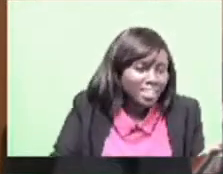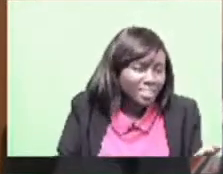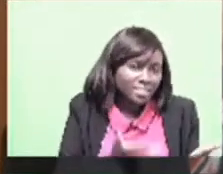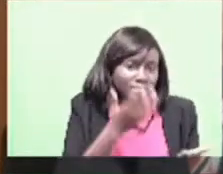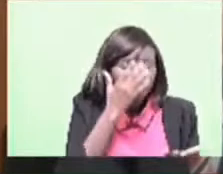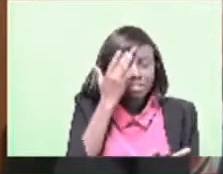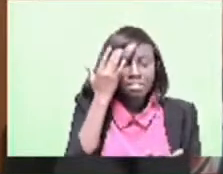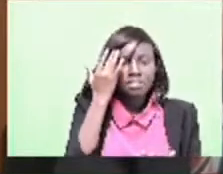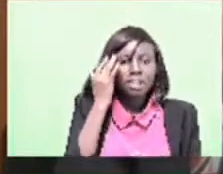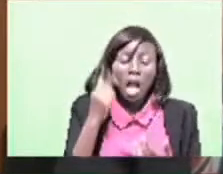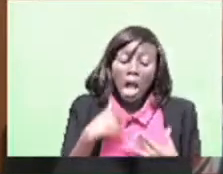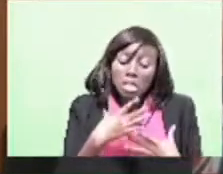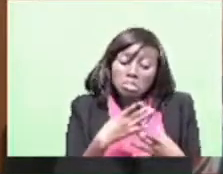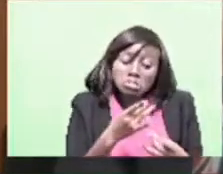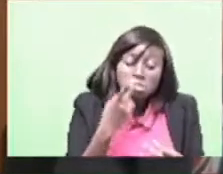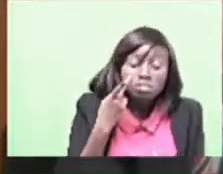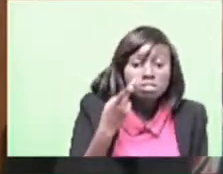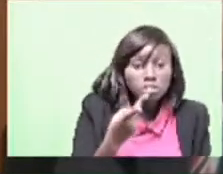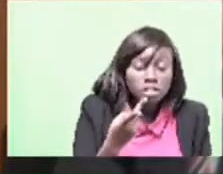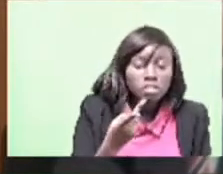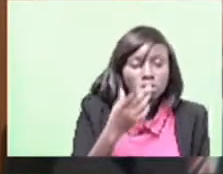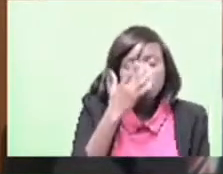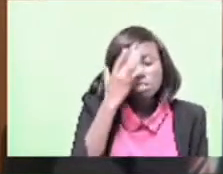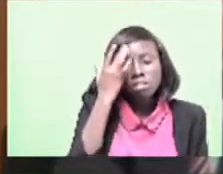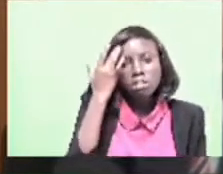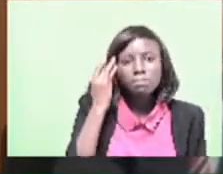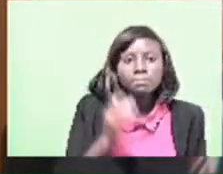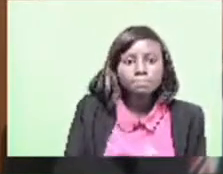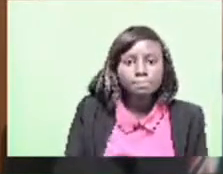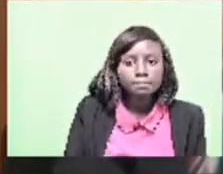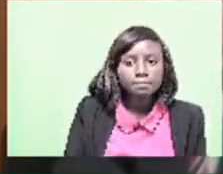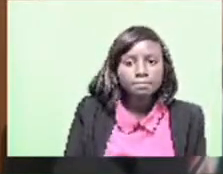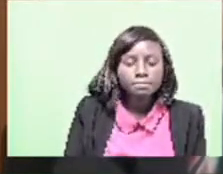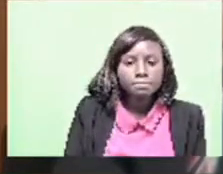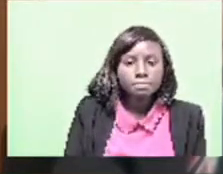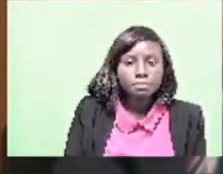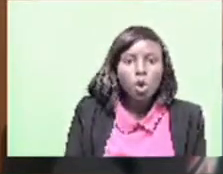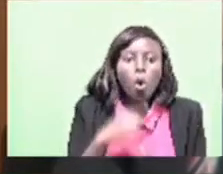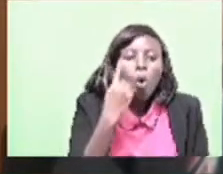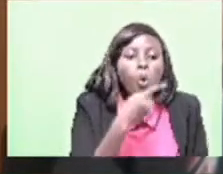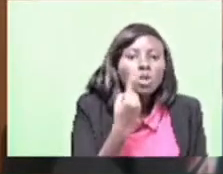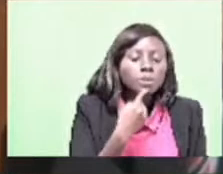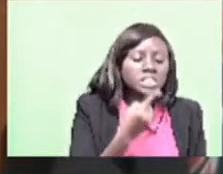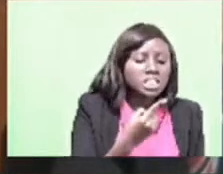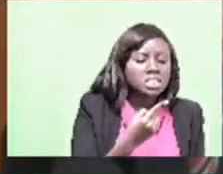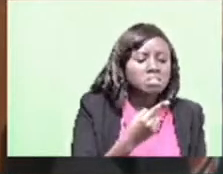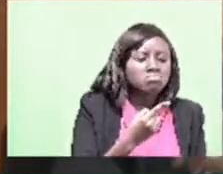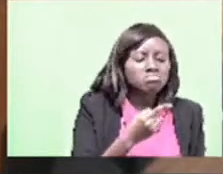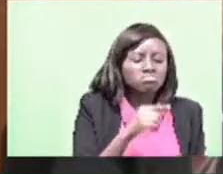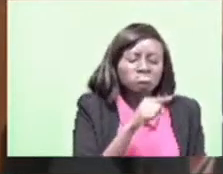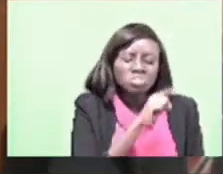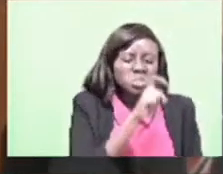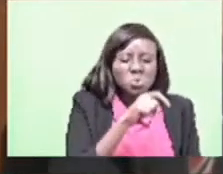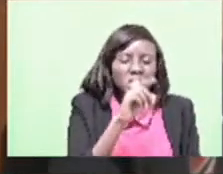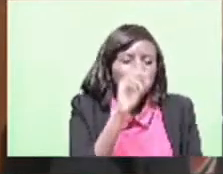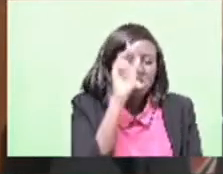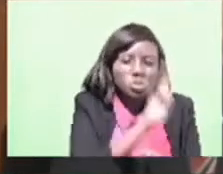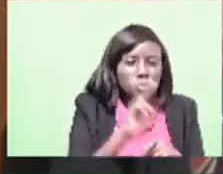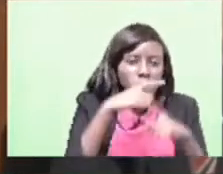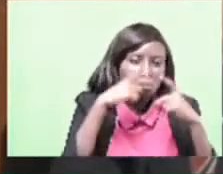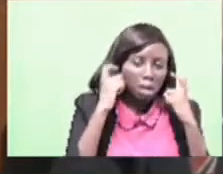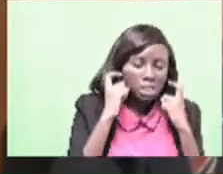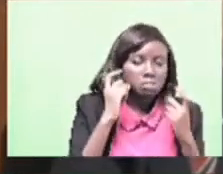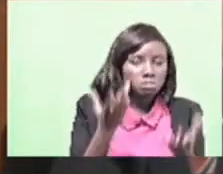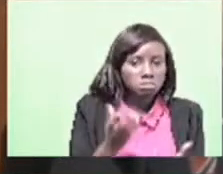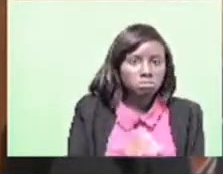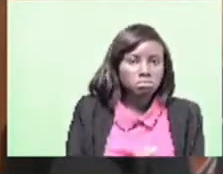much interested to see what the exemptions are, because I believe we must have some exemptions to the rule in this particular case.